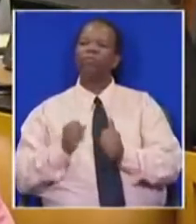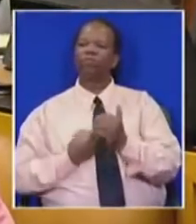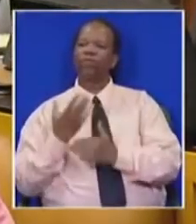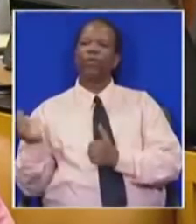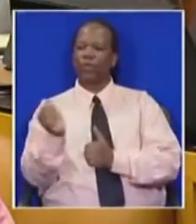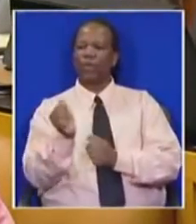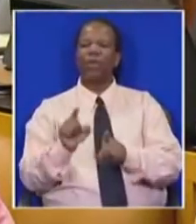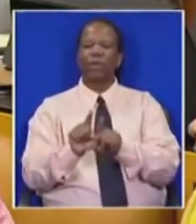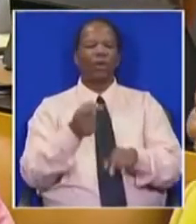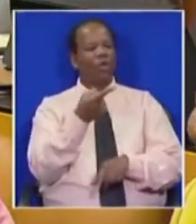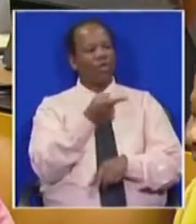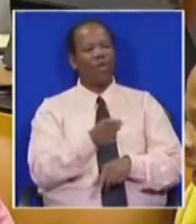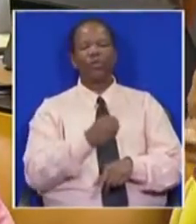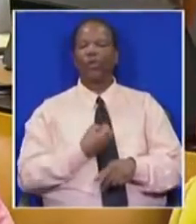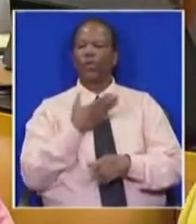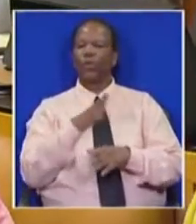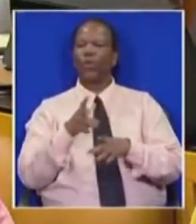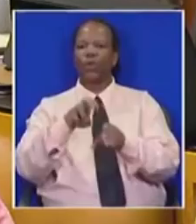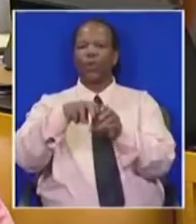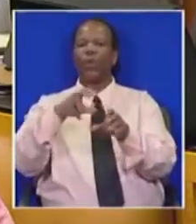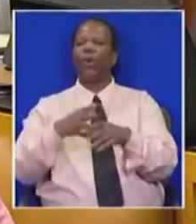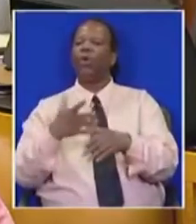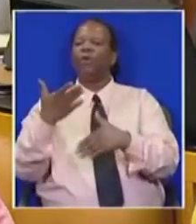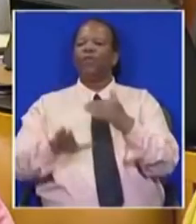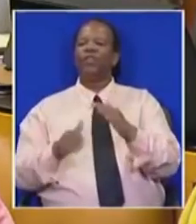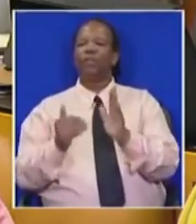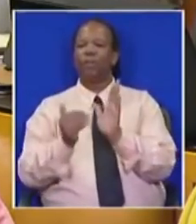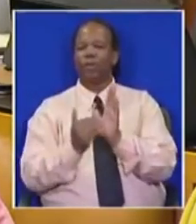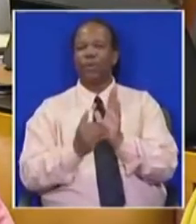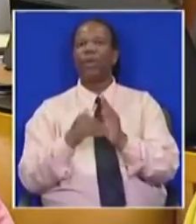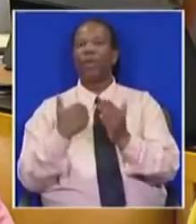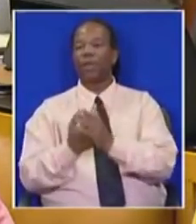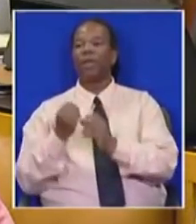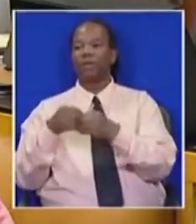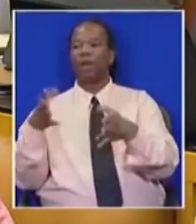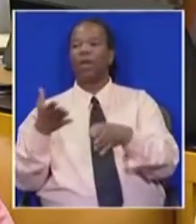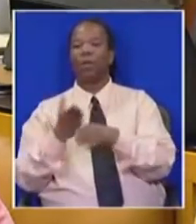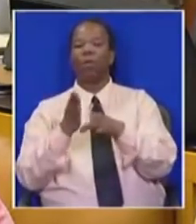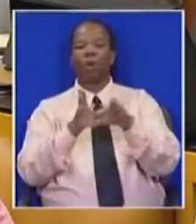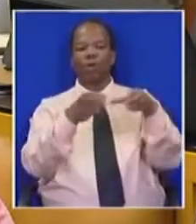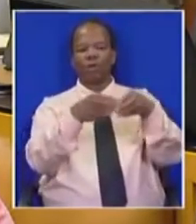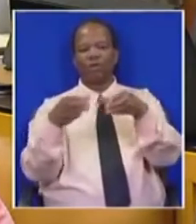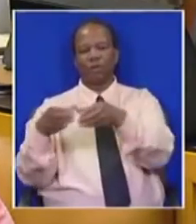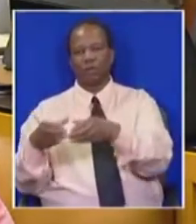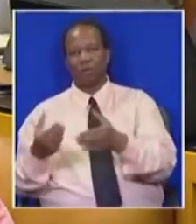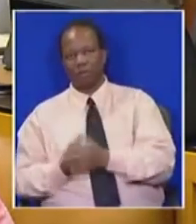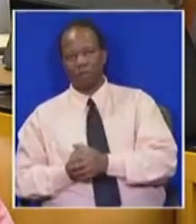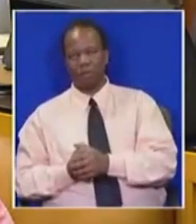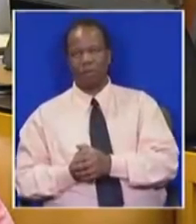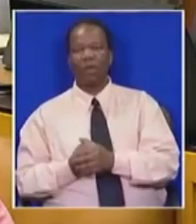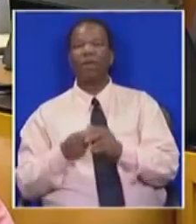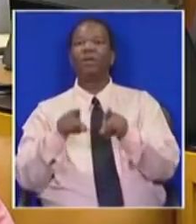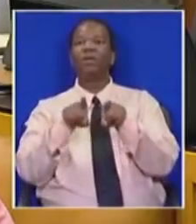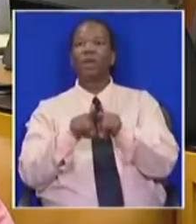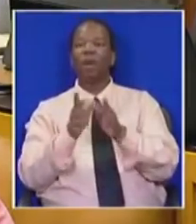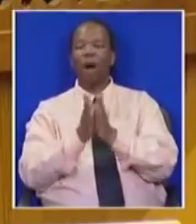have crucial work experience and possibly kickstart their careers. But we equally, honorable members,